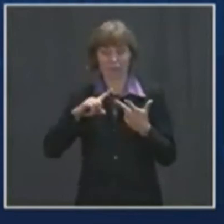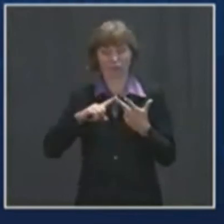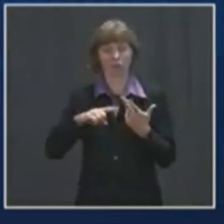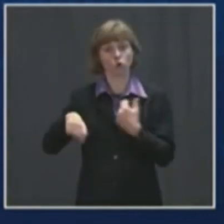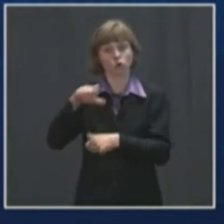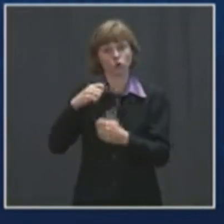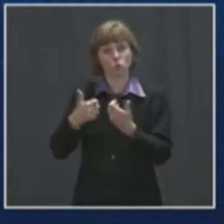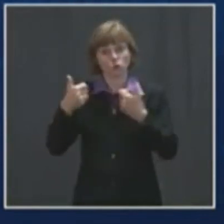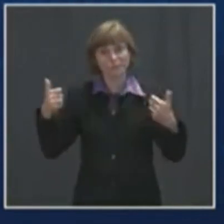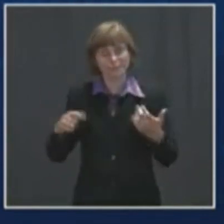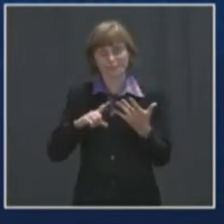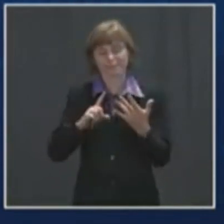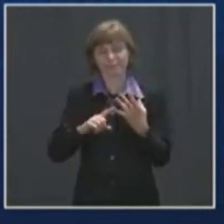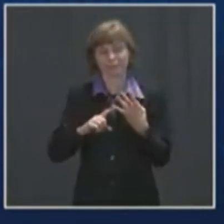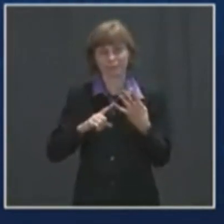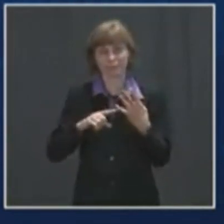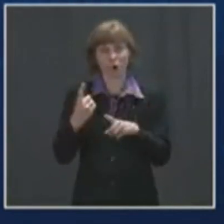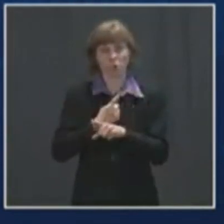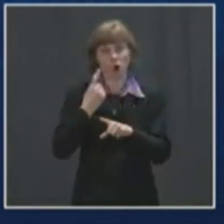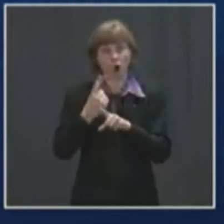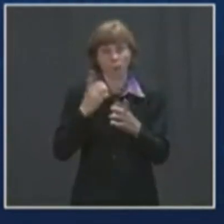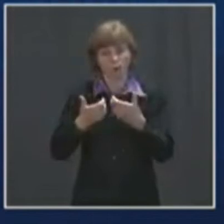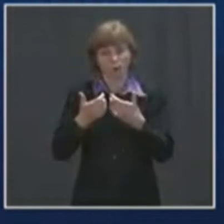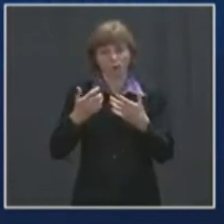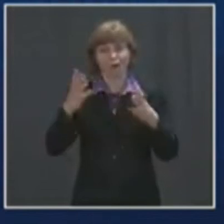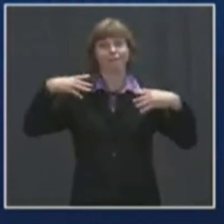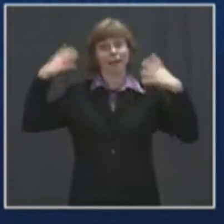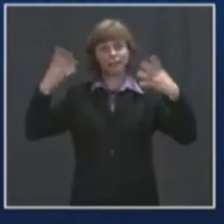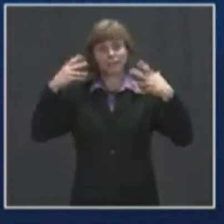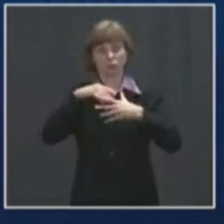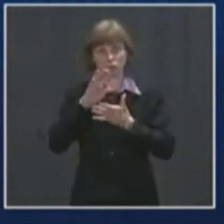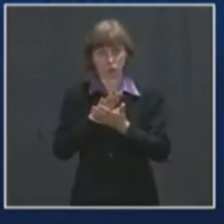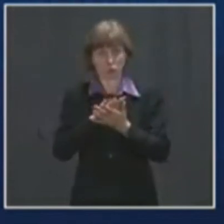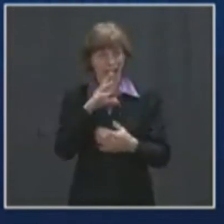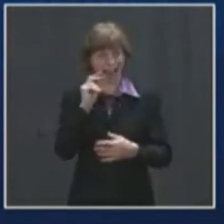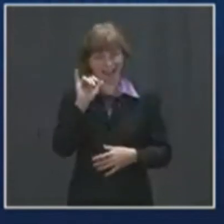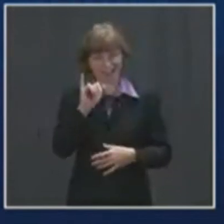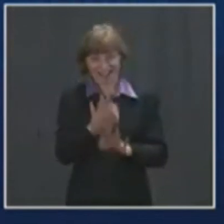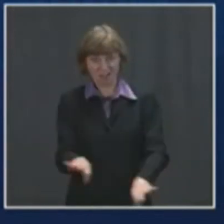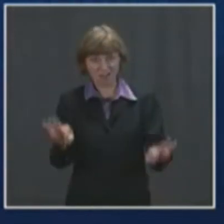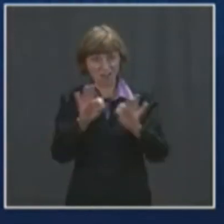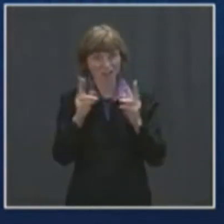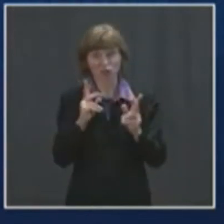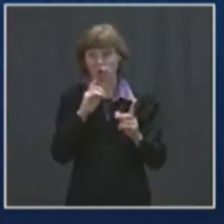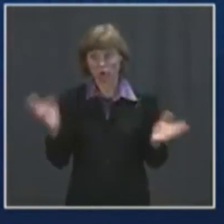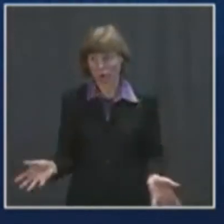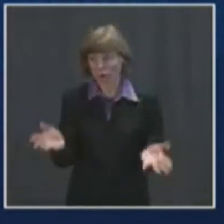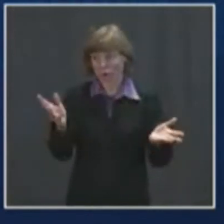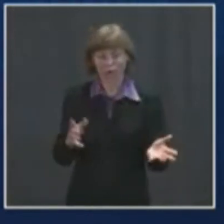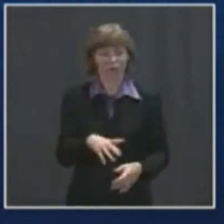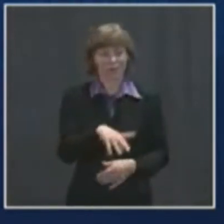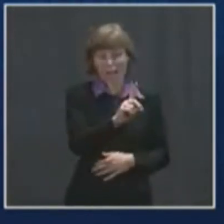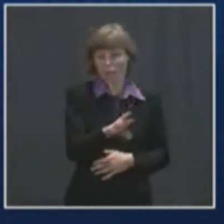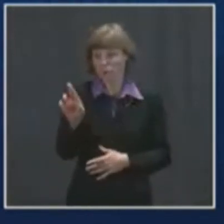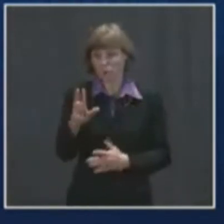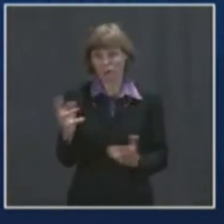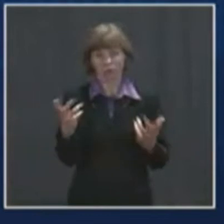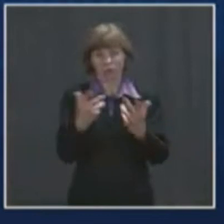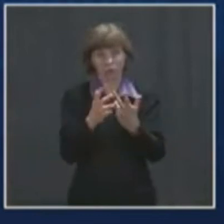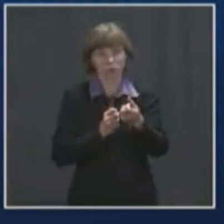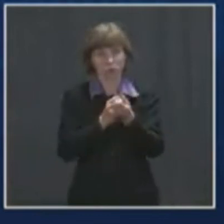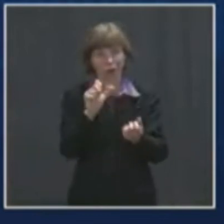schools. And the urgency should prompt Democrats and Republicans, many Democrats are, to come together to support the American Rescue Plan so we can get